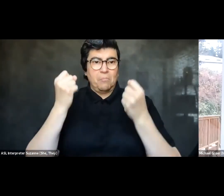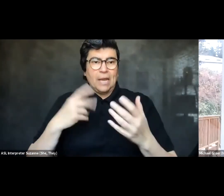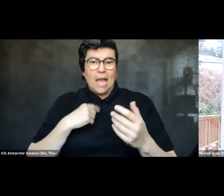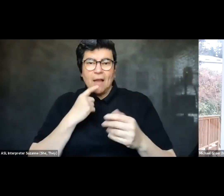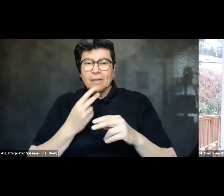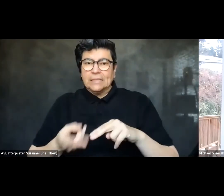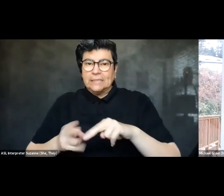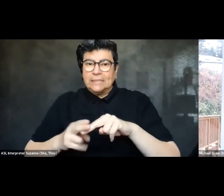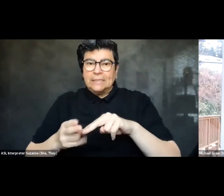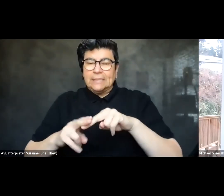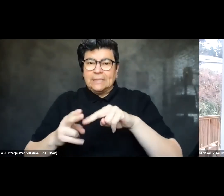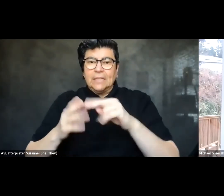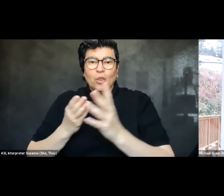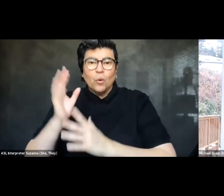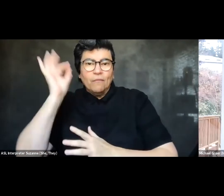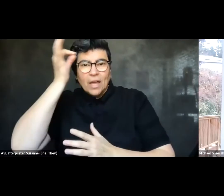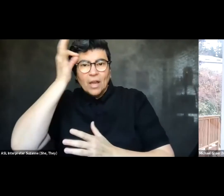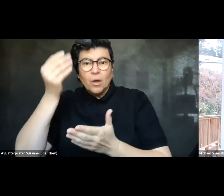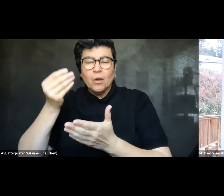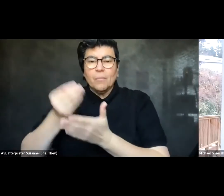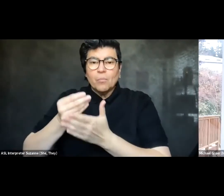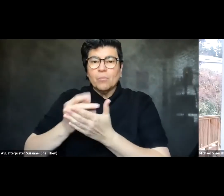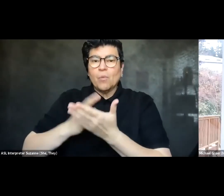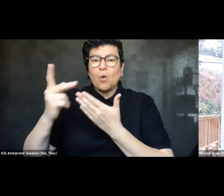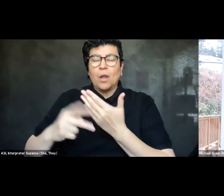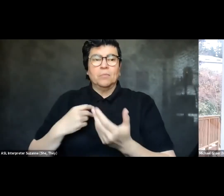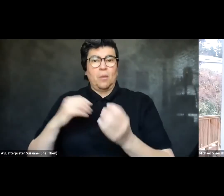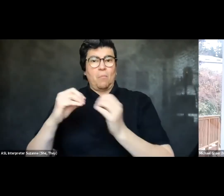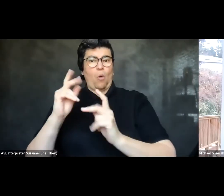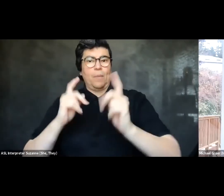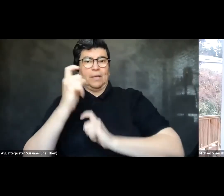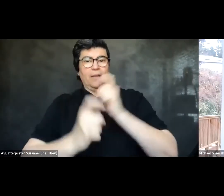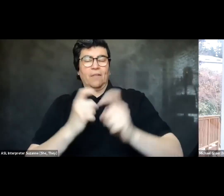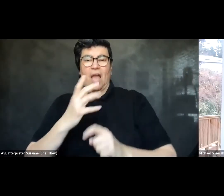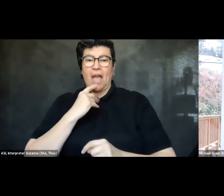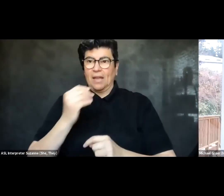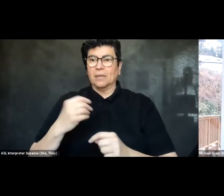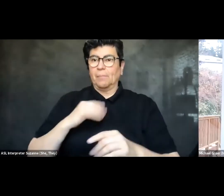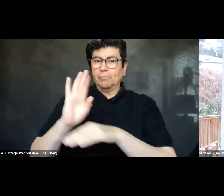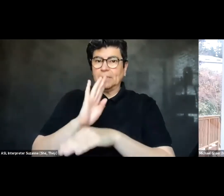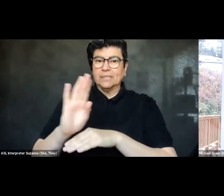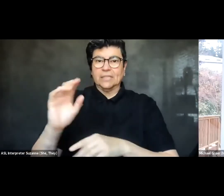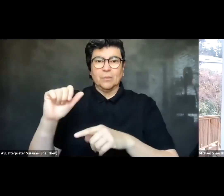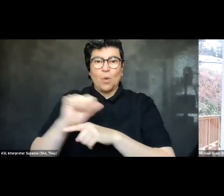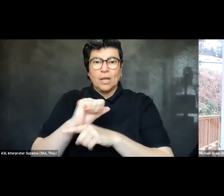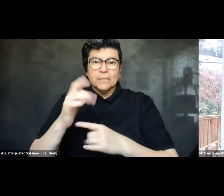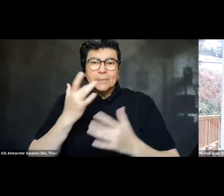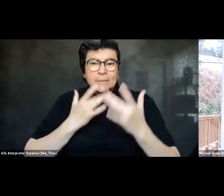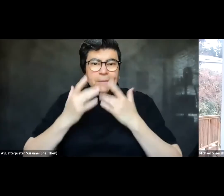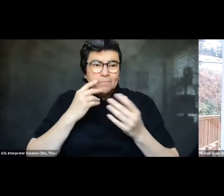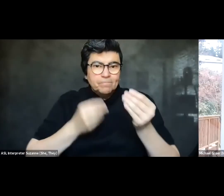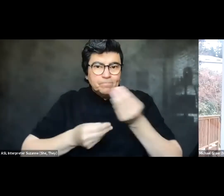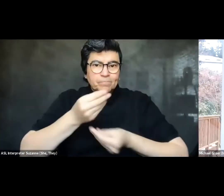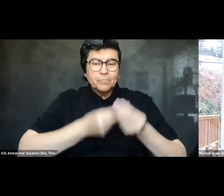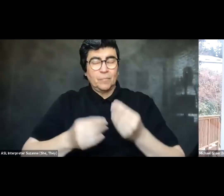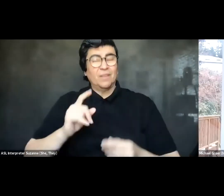throughout the pandemic through federal programs, increased philanthropy, and conservative business practices, there is a real concern